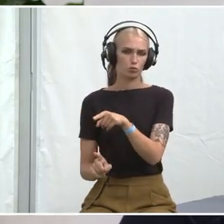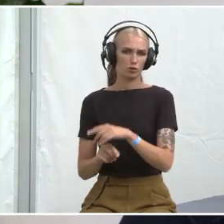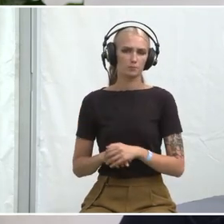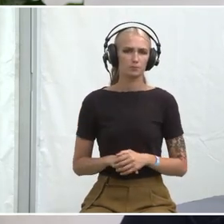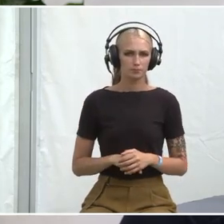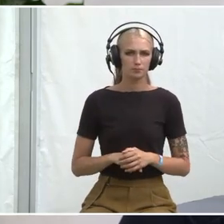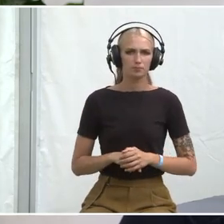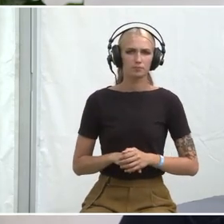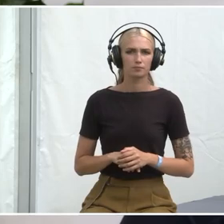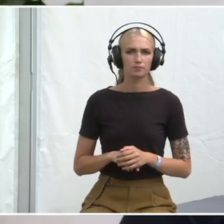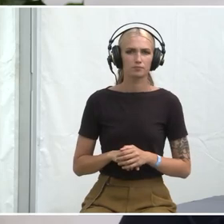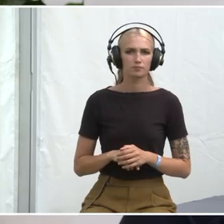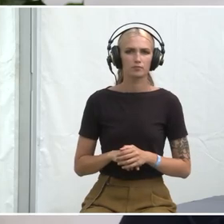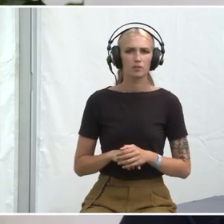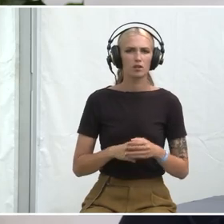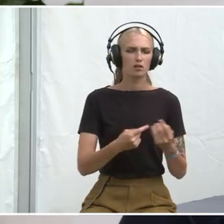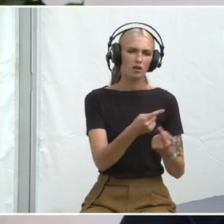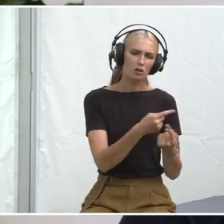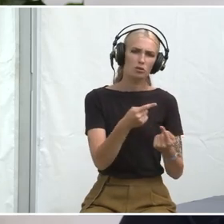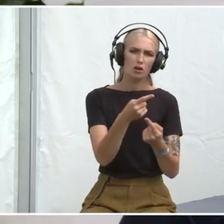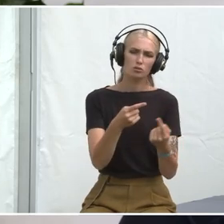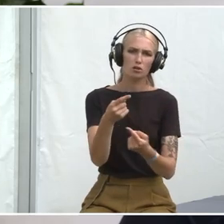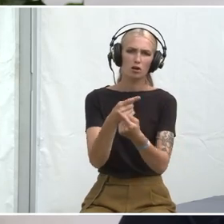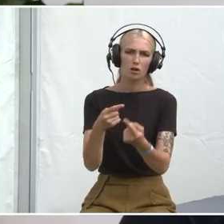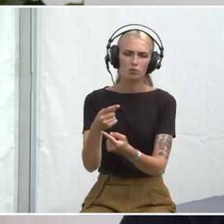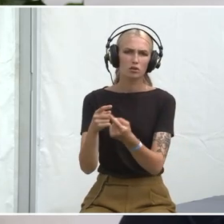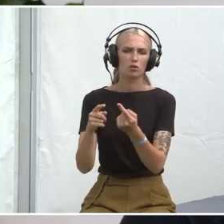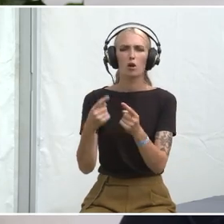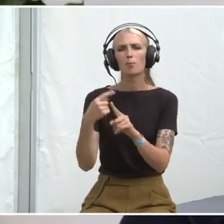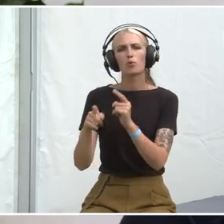Insights and recommendations from all these debates, plus a lot of desk research,